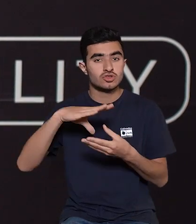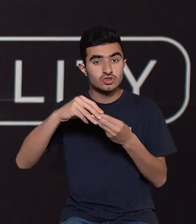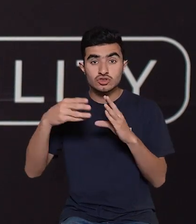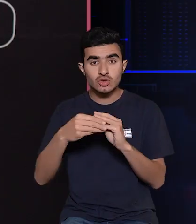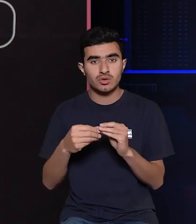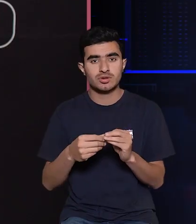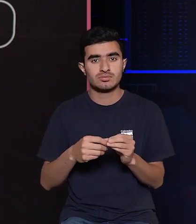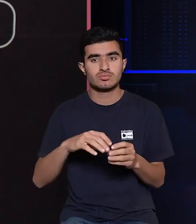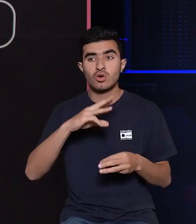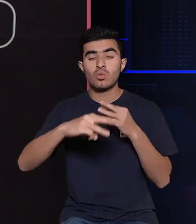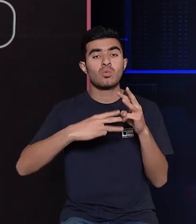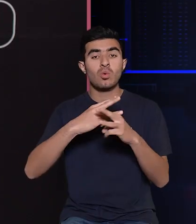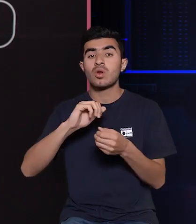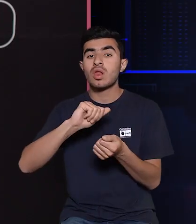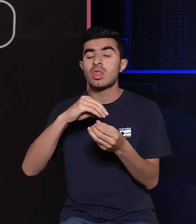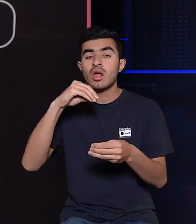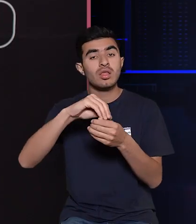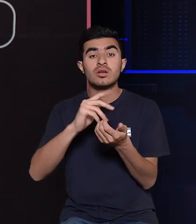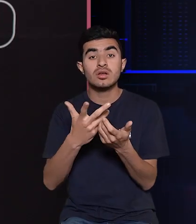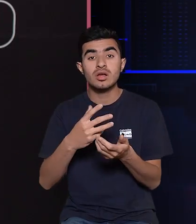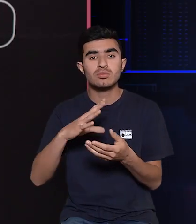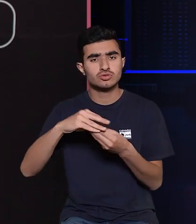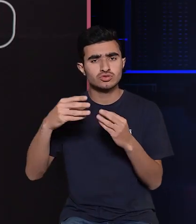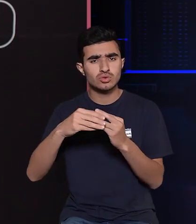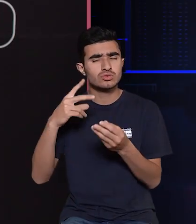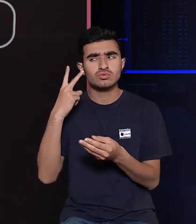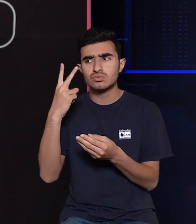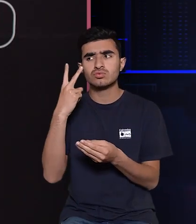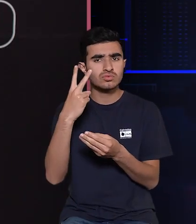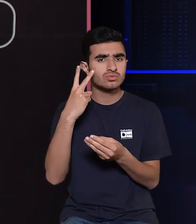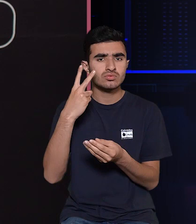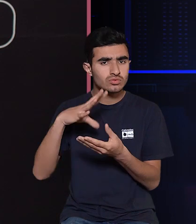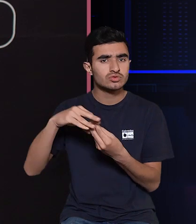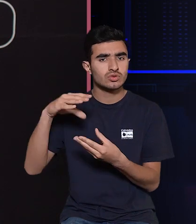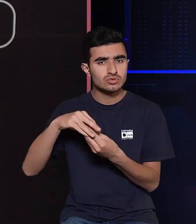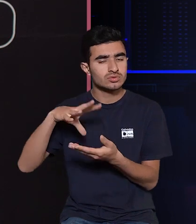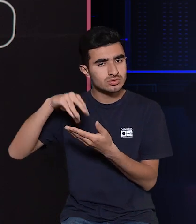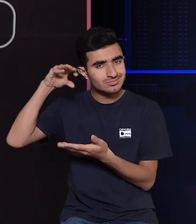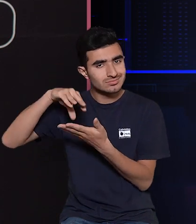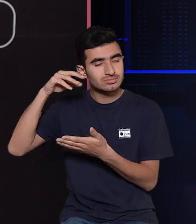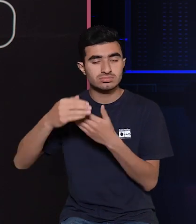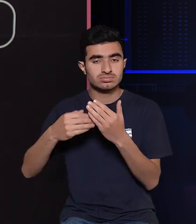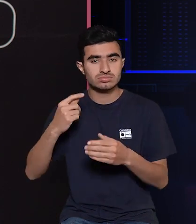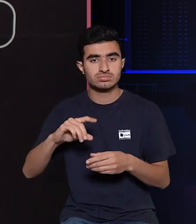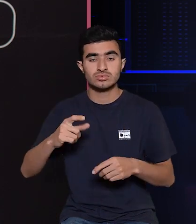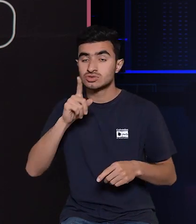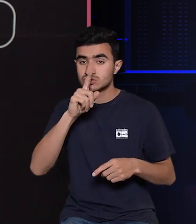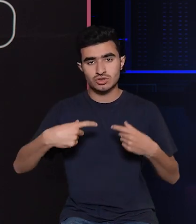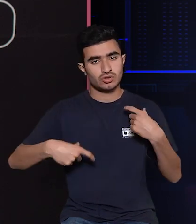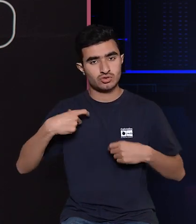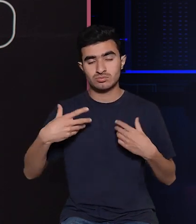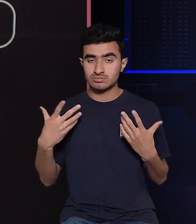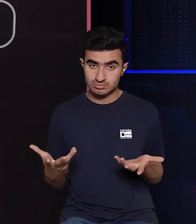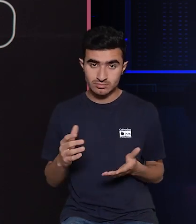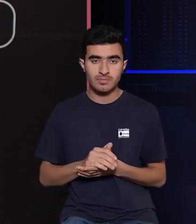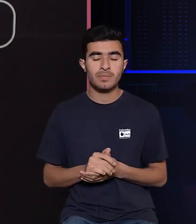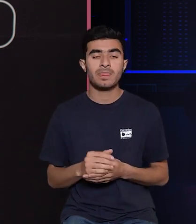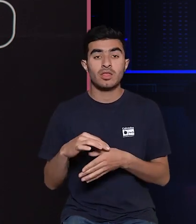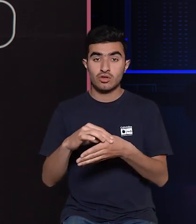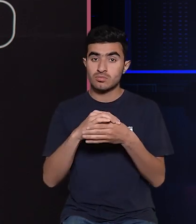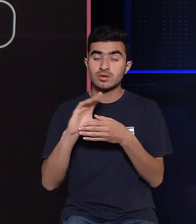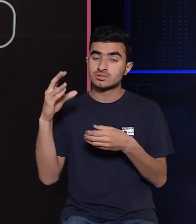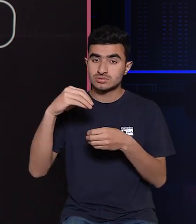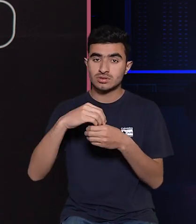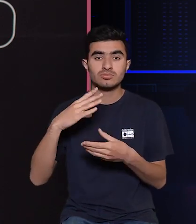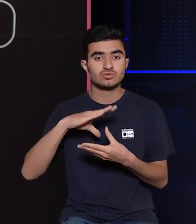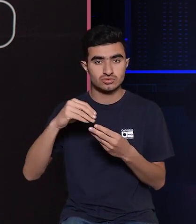child hears a story about what the world is like, and then the child goes on. So stories are just part and parcel of being human.